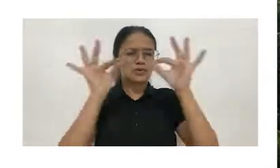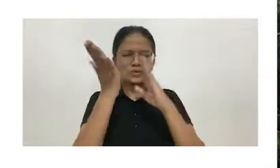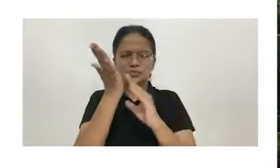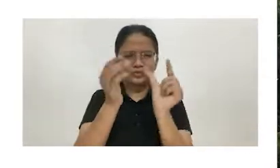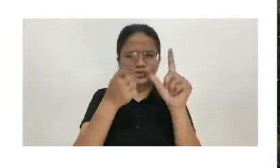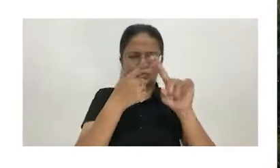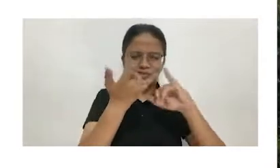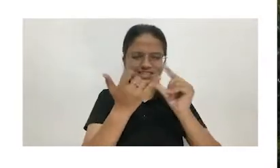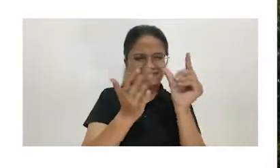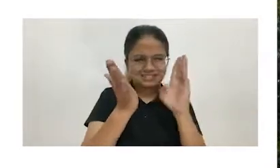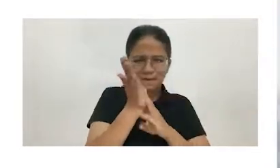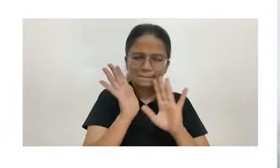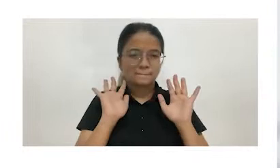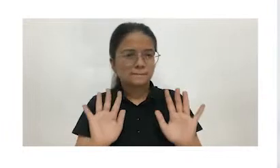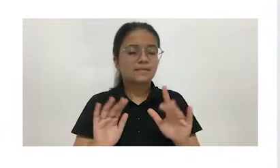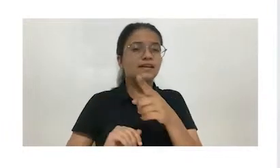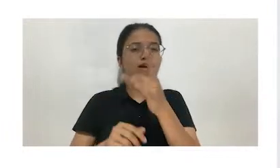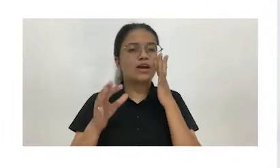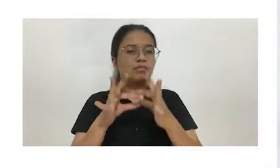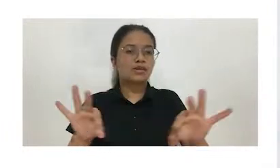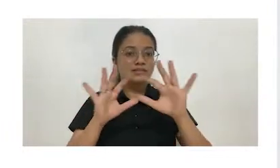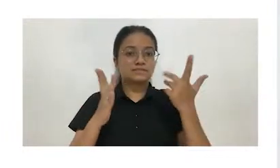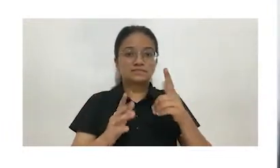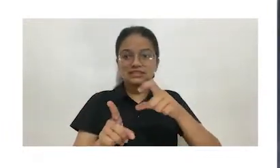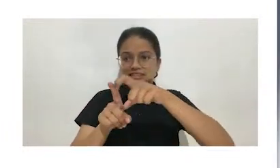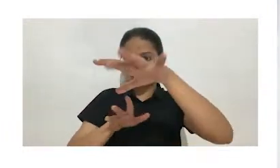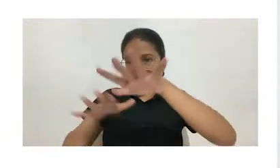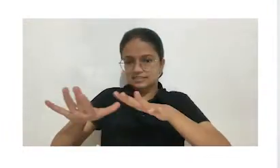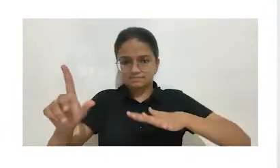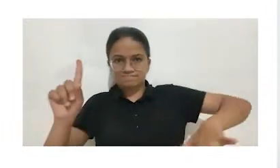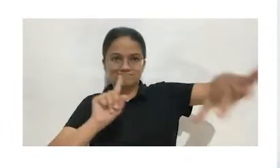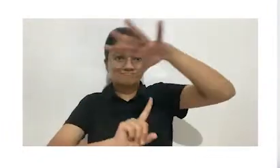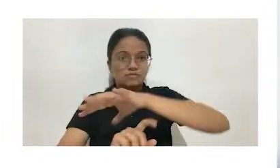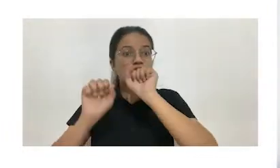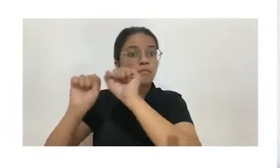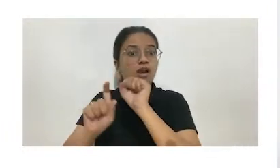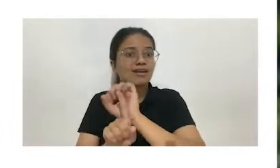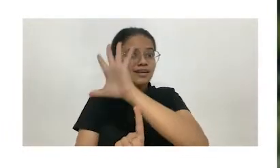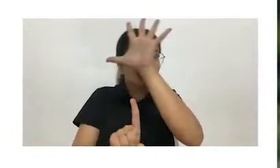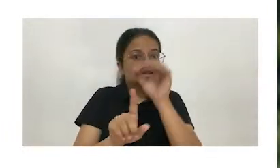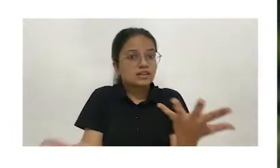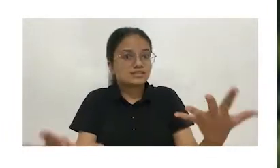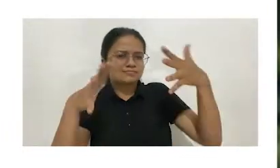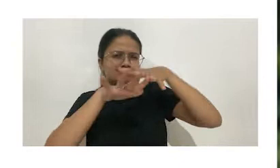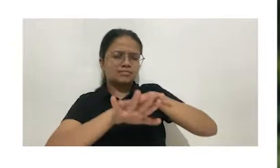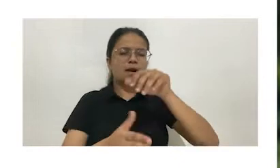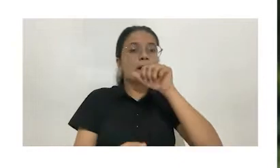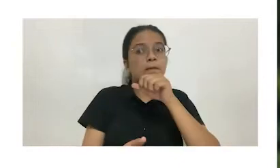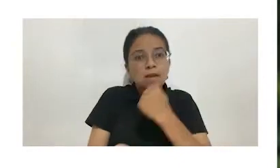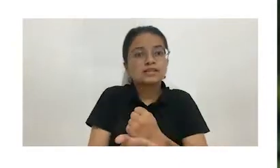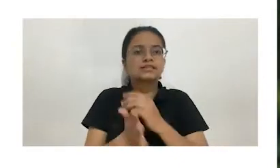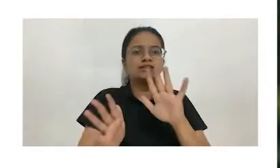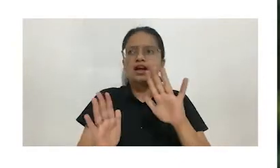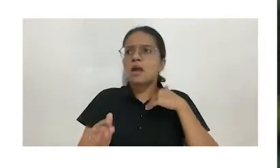most important about a museum is that it is in sync with a city and its culture, and it's